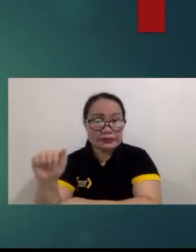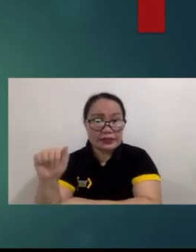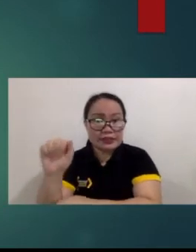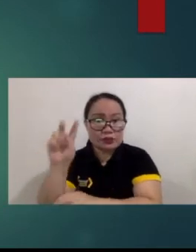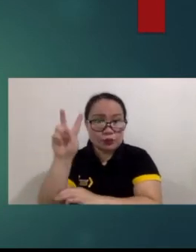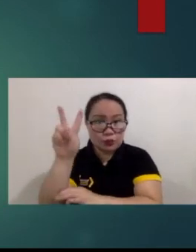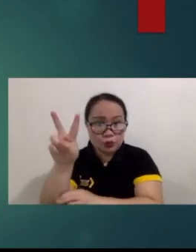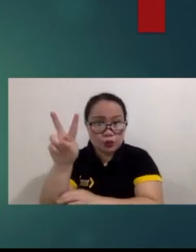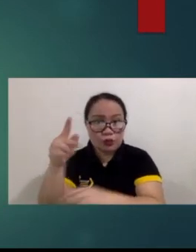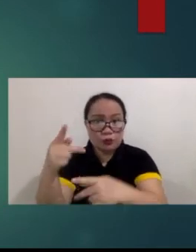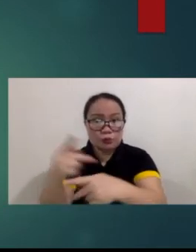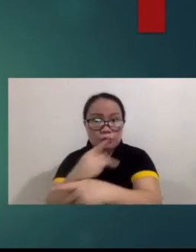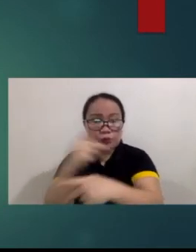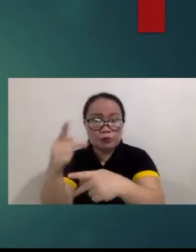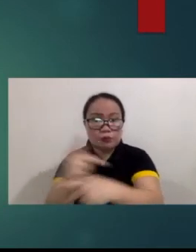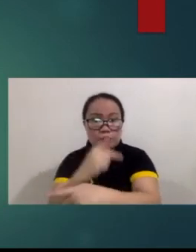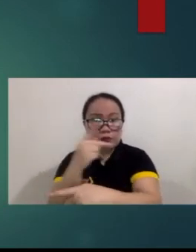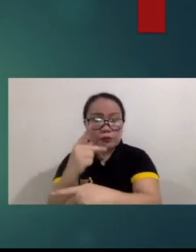A raised to 2